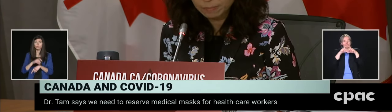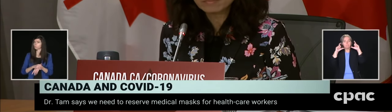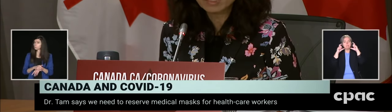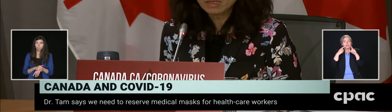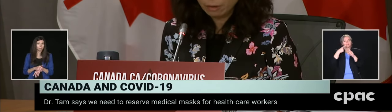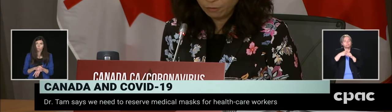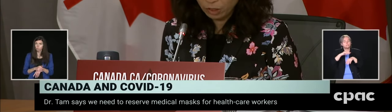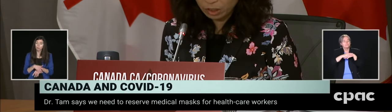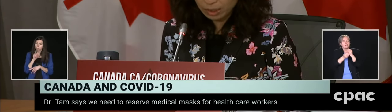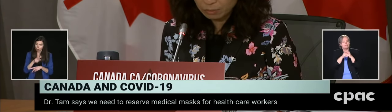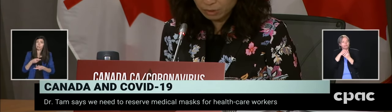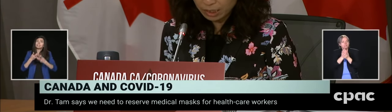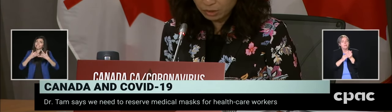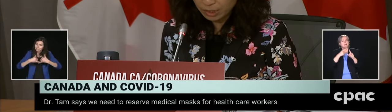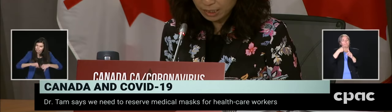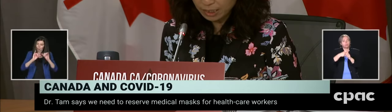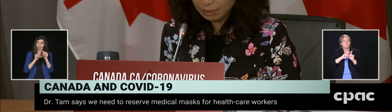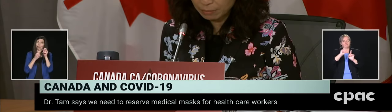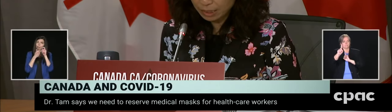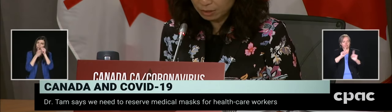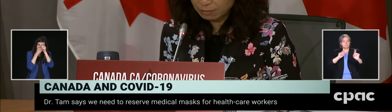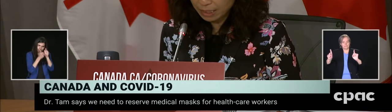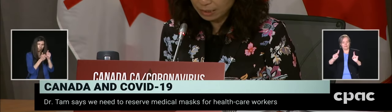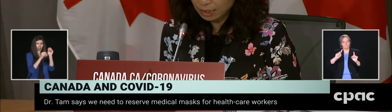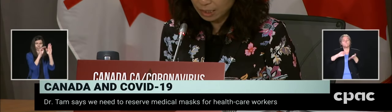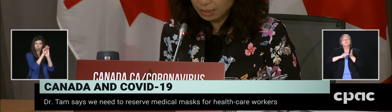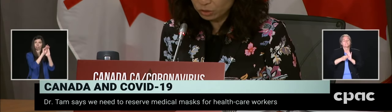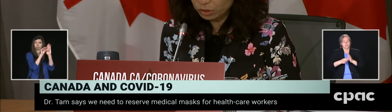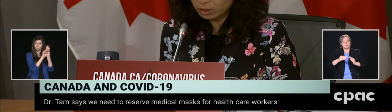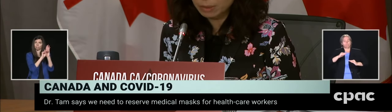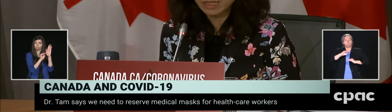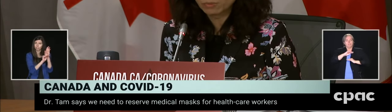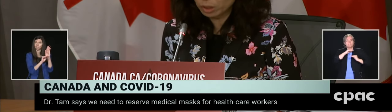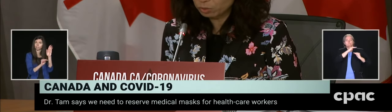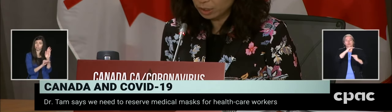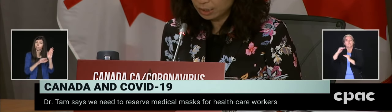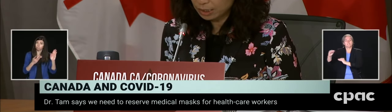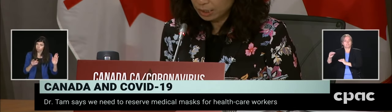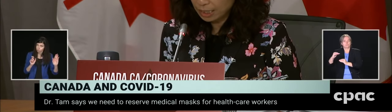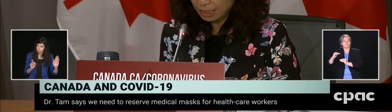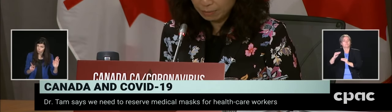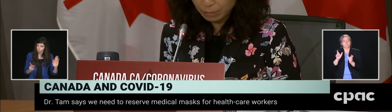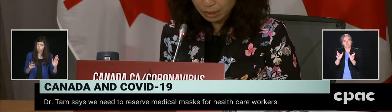COVID-19. First, I'm reiterating that medical masks are in short supply